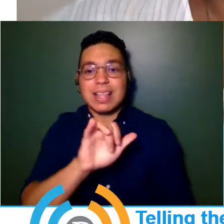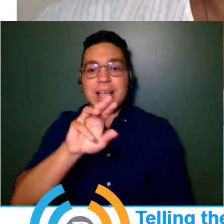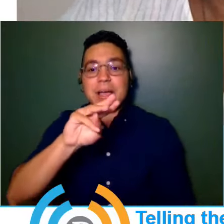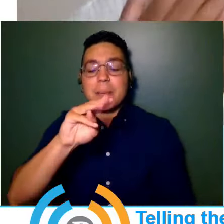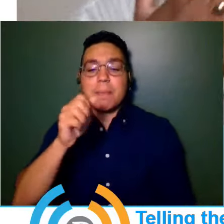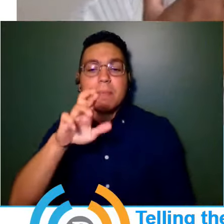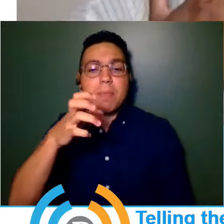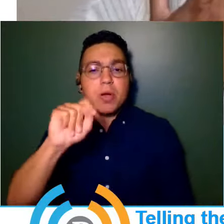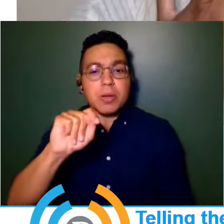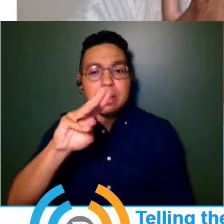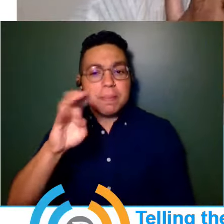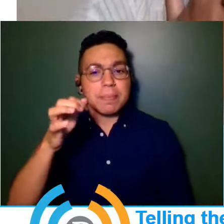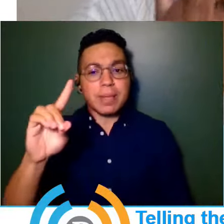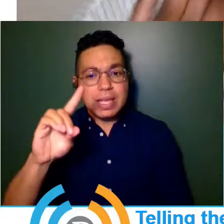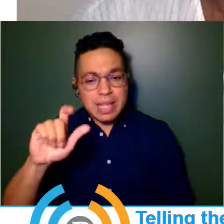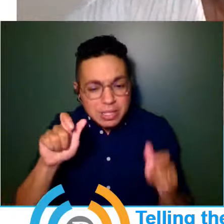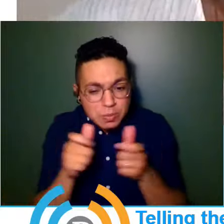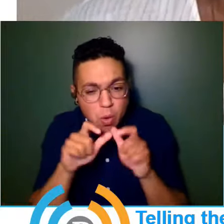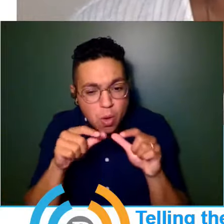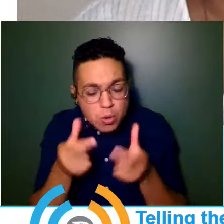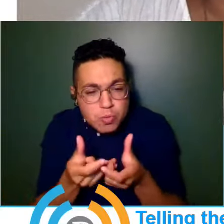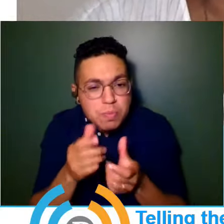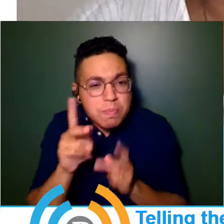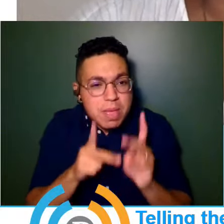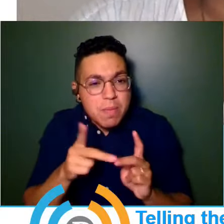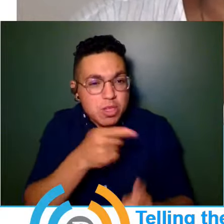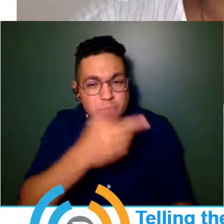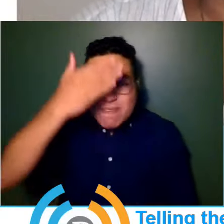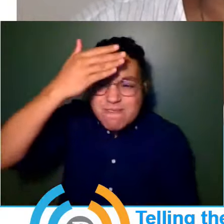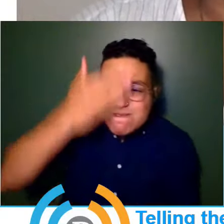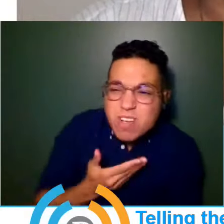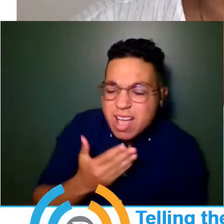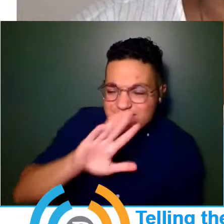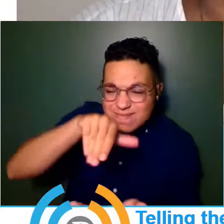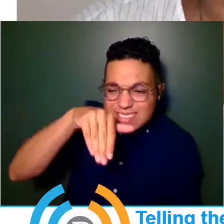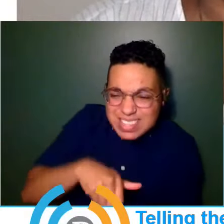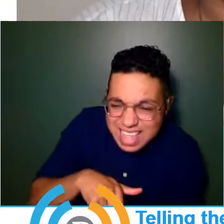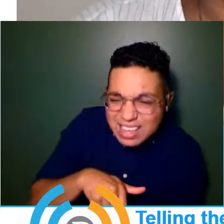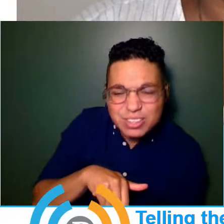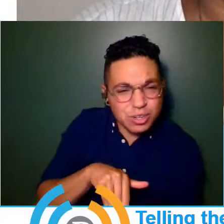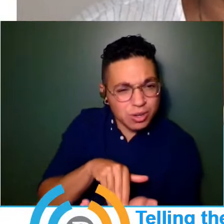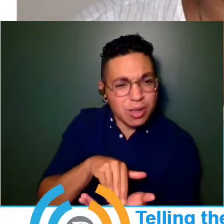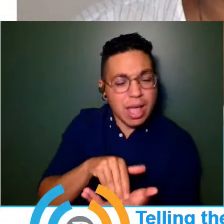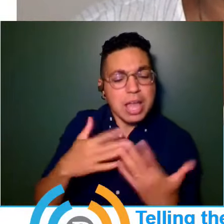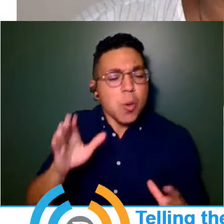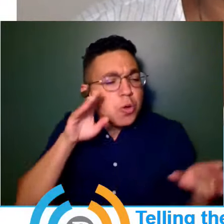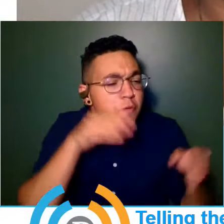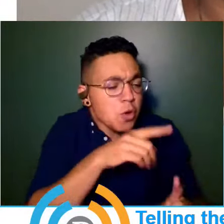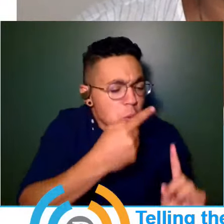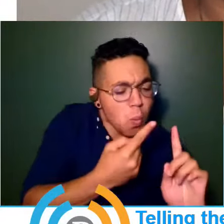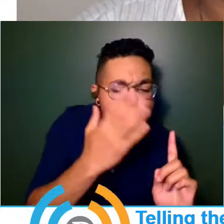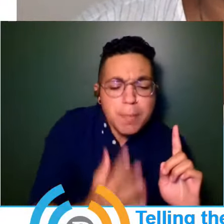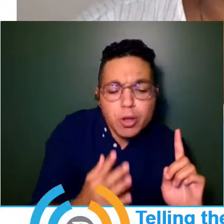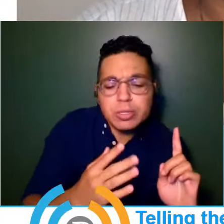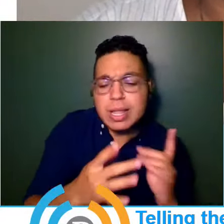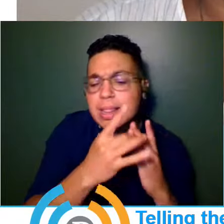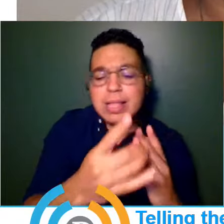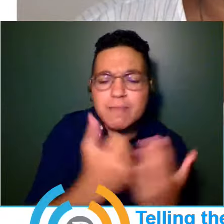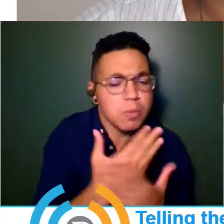people, and her, she was front and center in that. And, I don't want to overly focus on her, but it was sort of, it was,